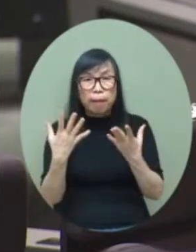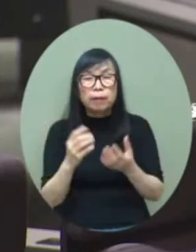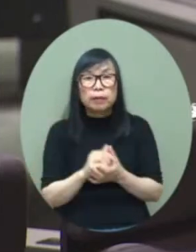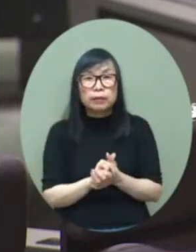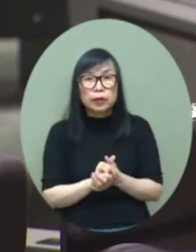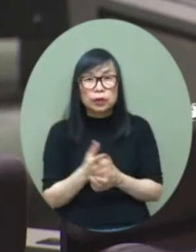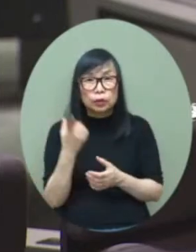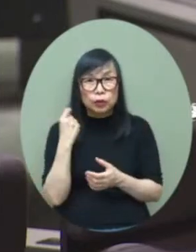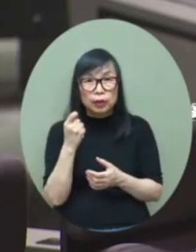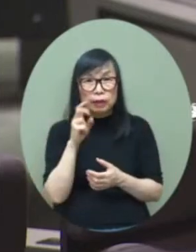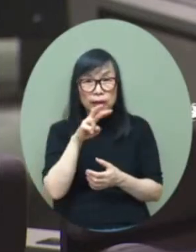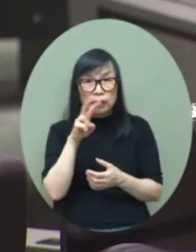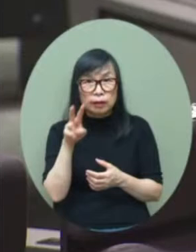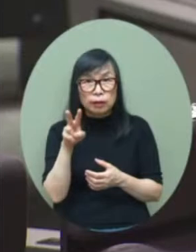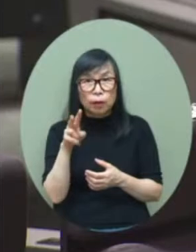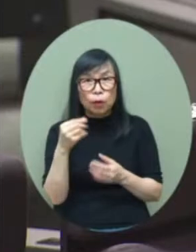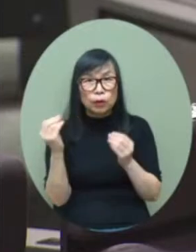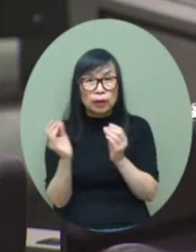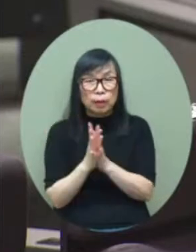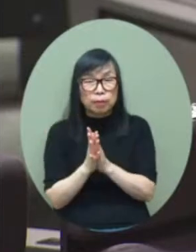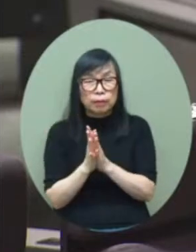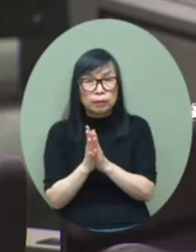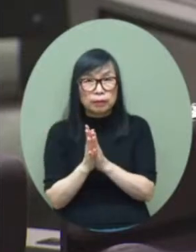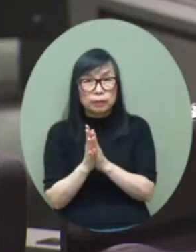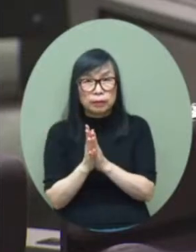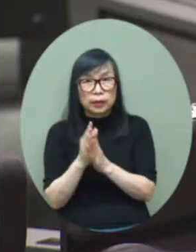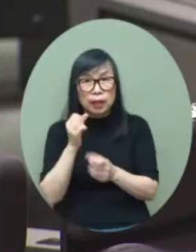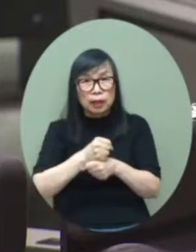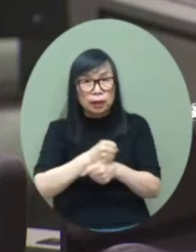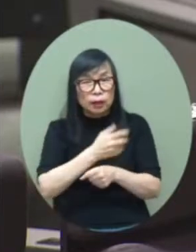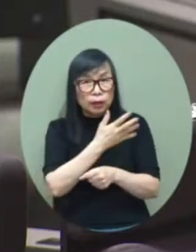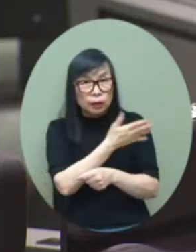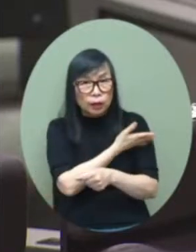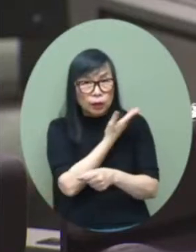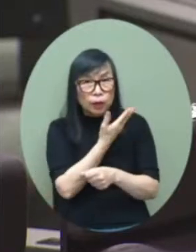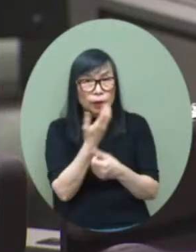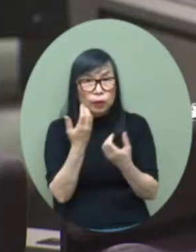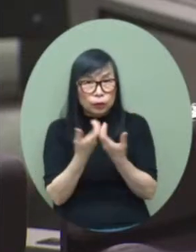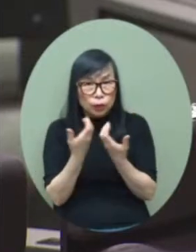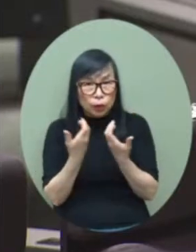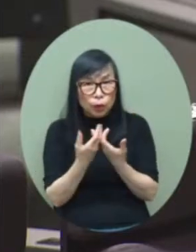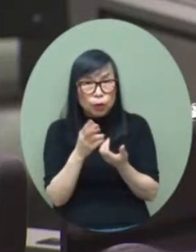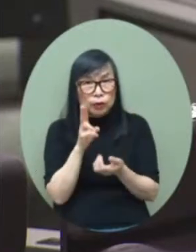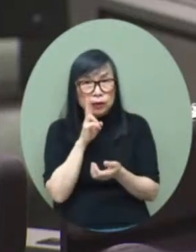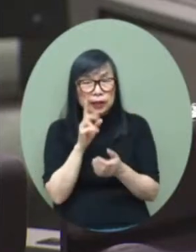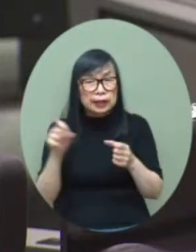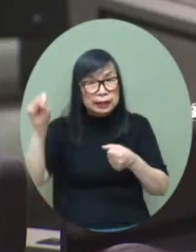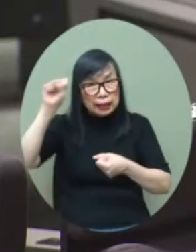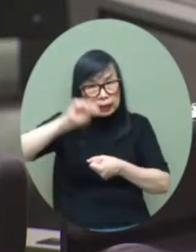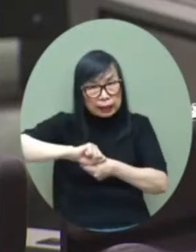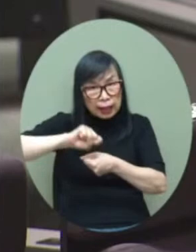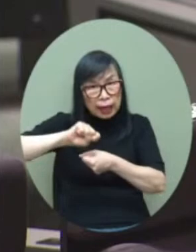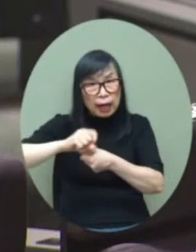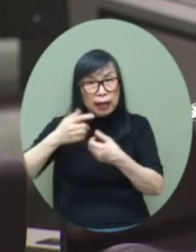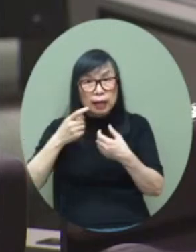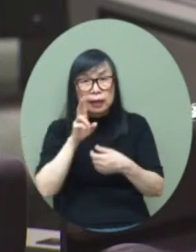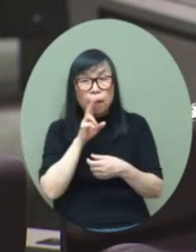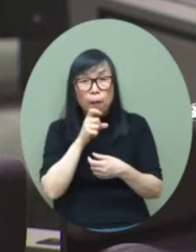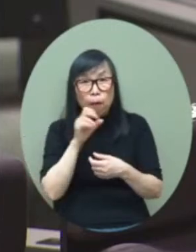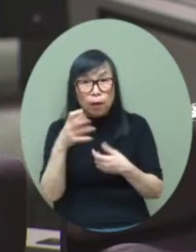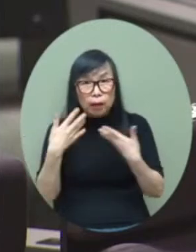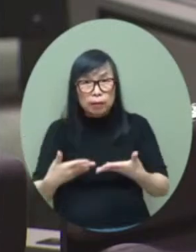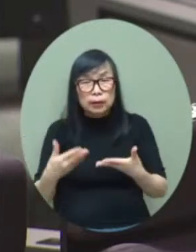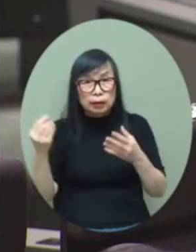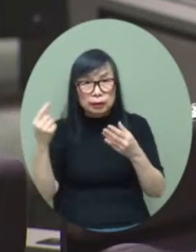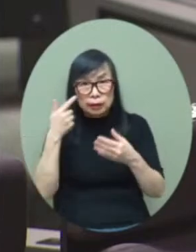in-hospital transmission and outbreak? And recently, the number of staff members